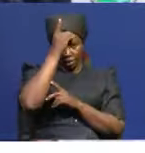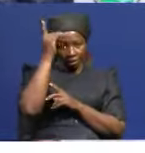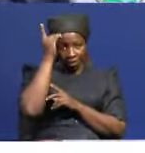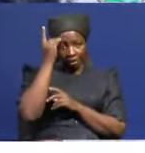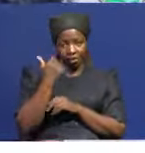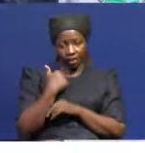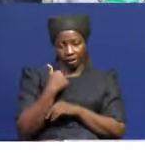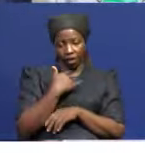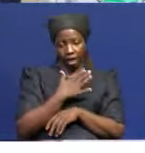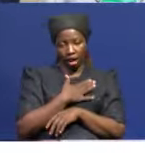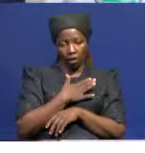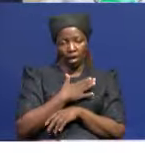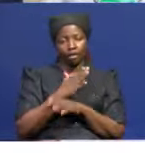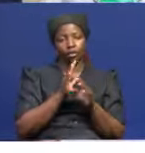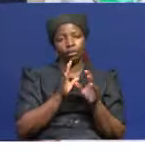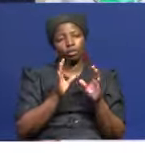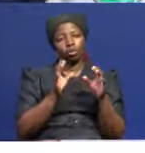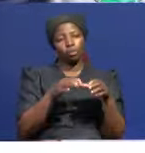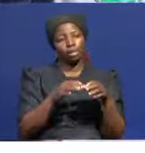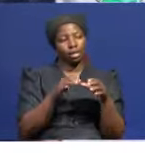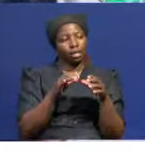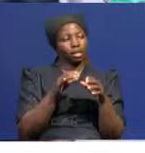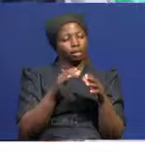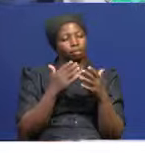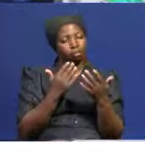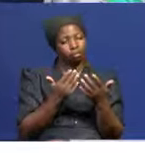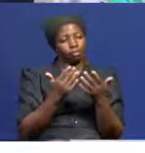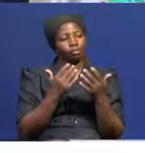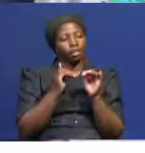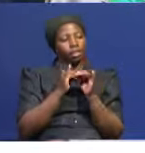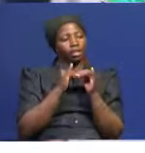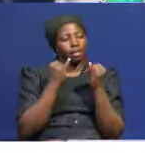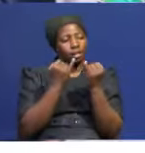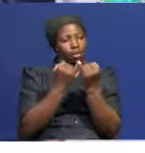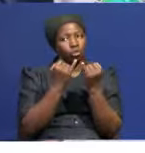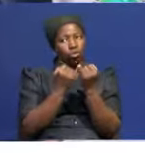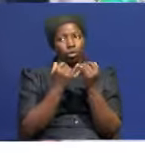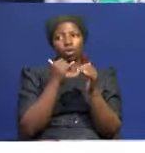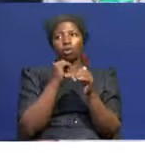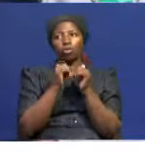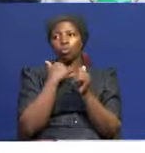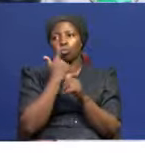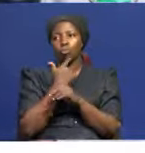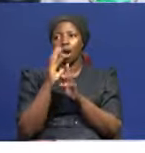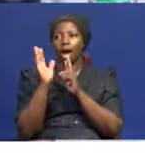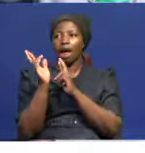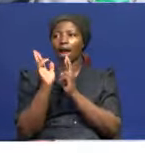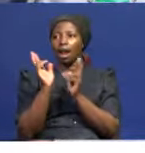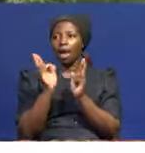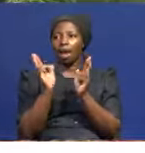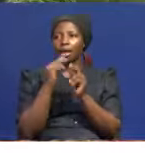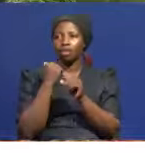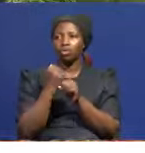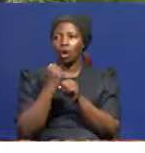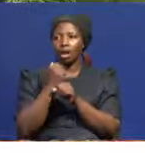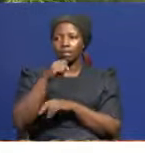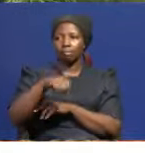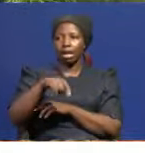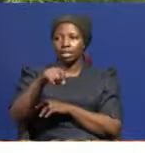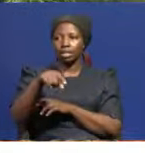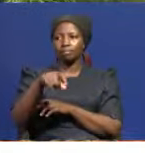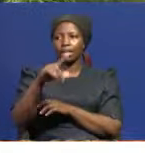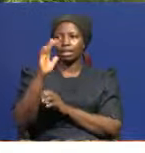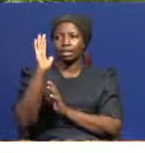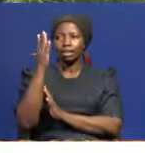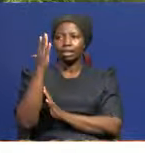vya mashirika ya kijamii ambao wako tayari kujituma kwa kazi ya upanzi wa miti. Mario ambayo